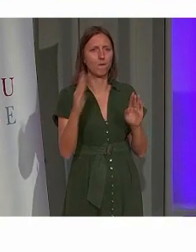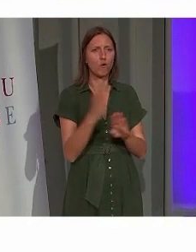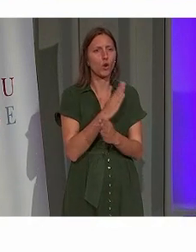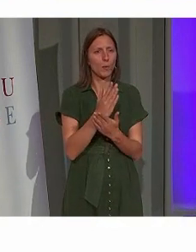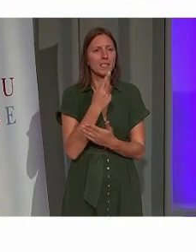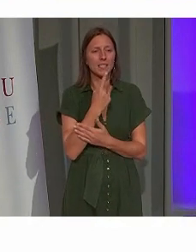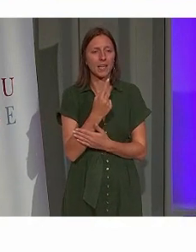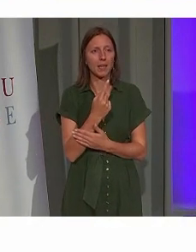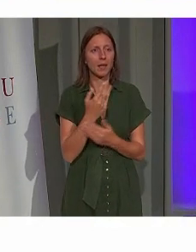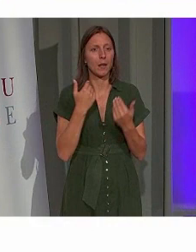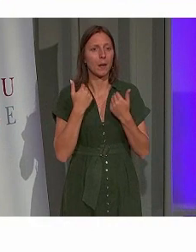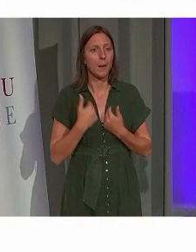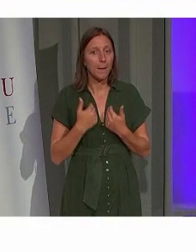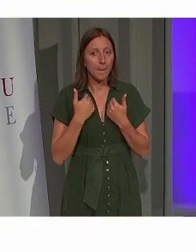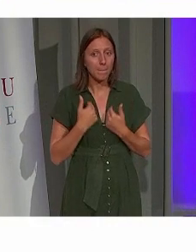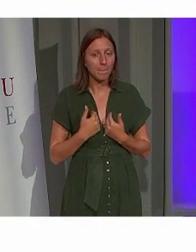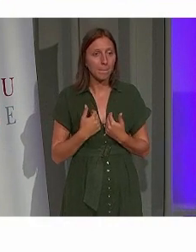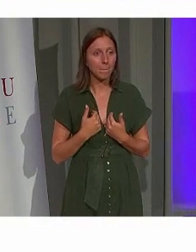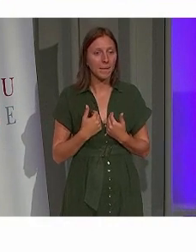today. Well,